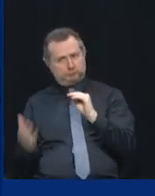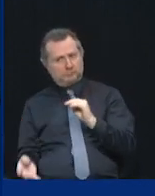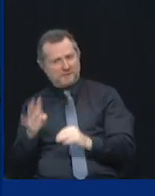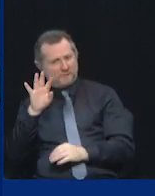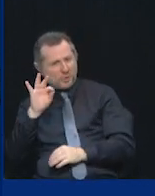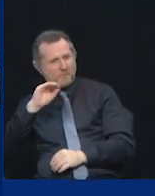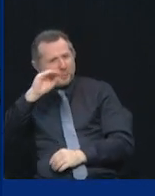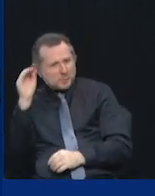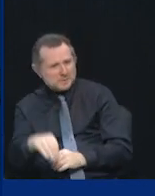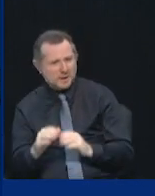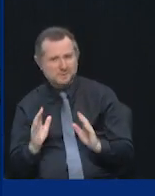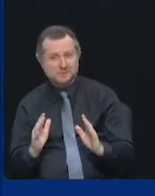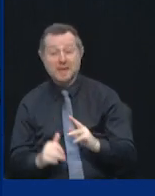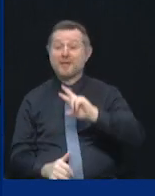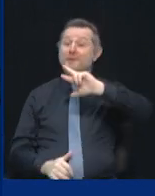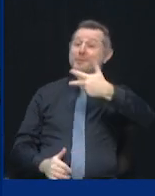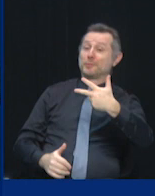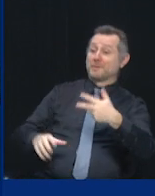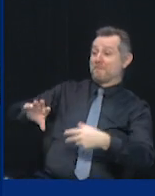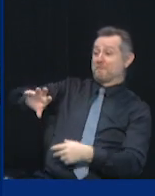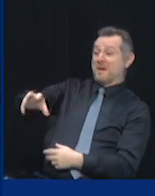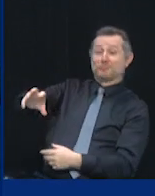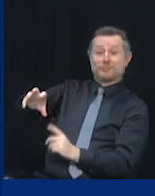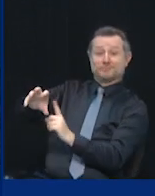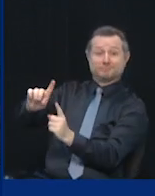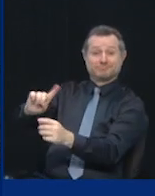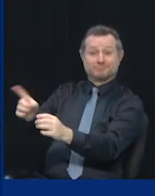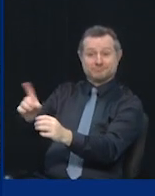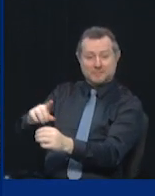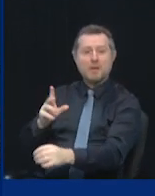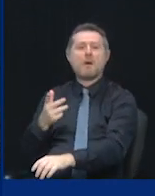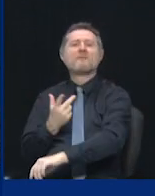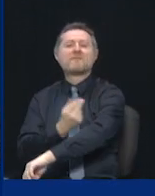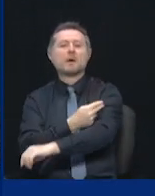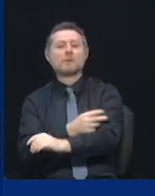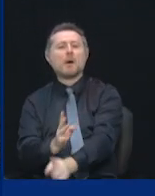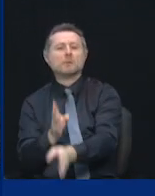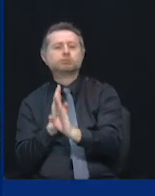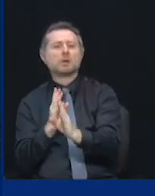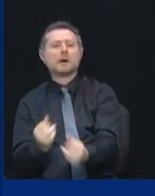is the vaccination rate. And this is now